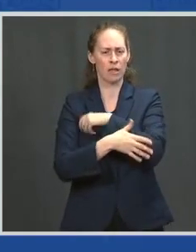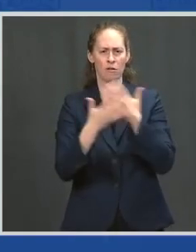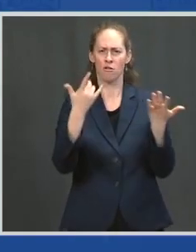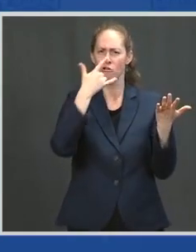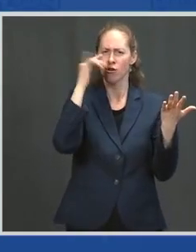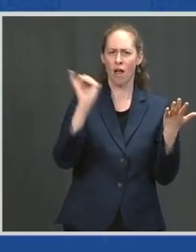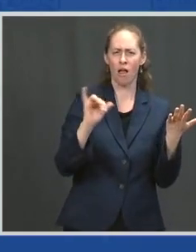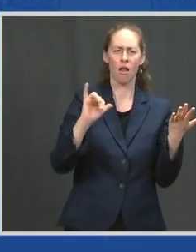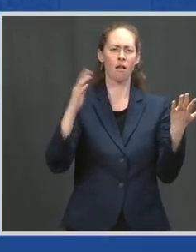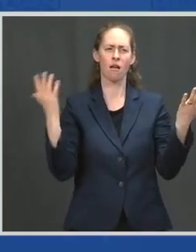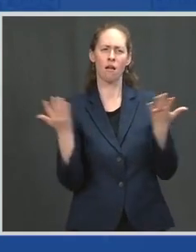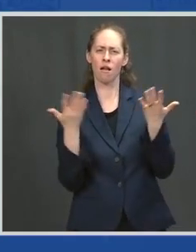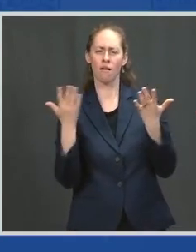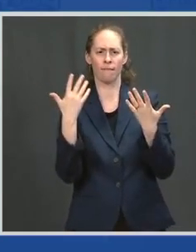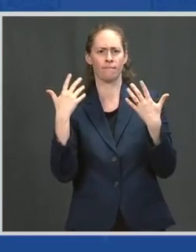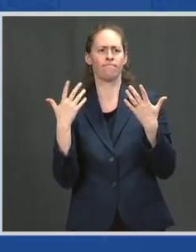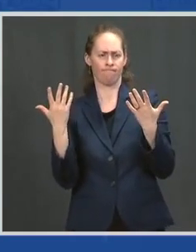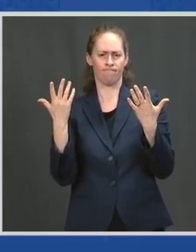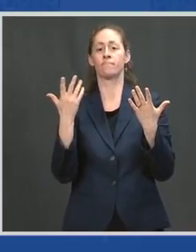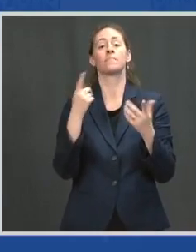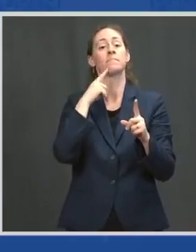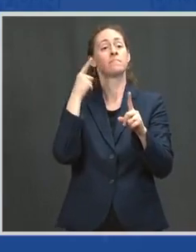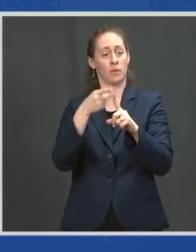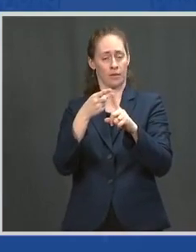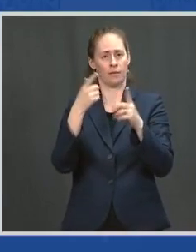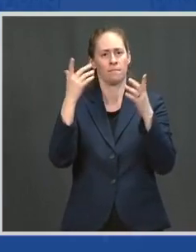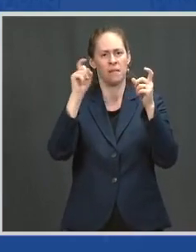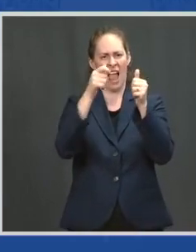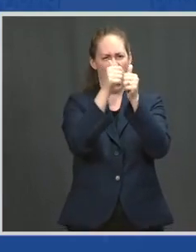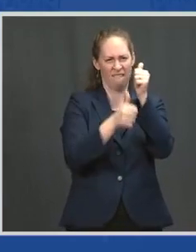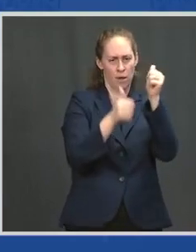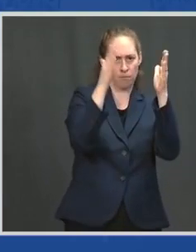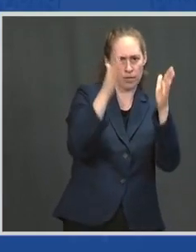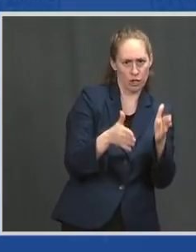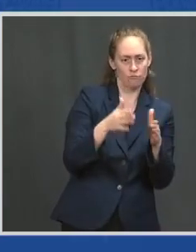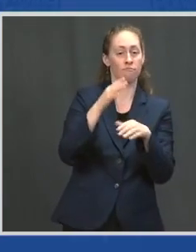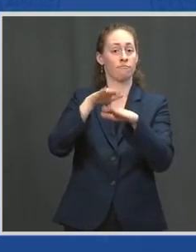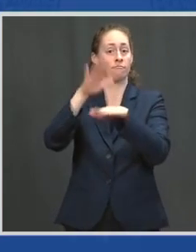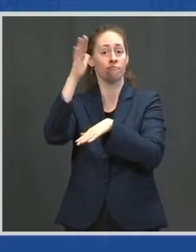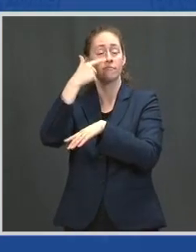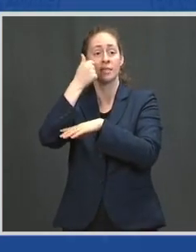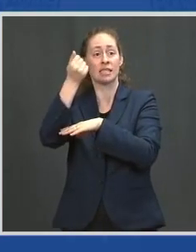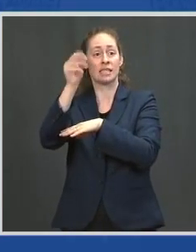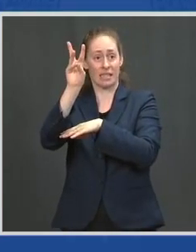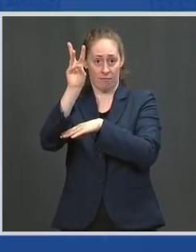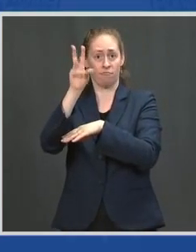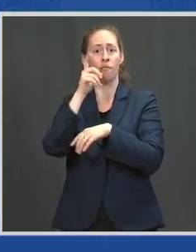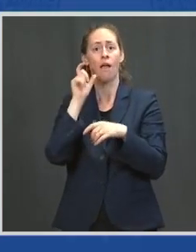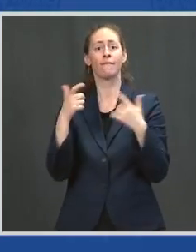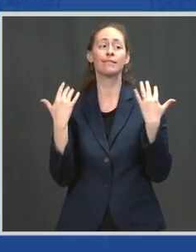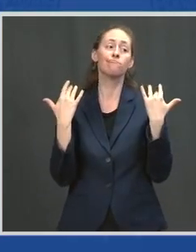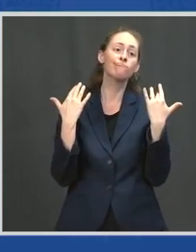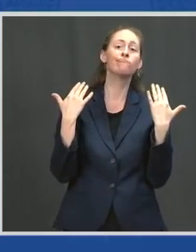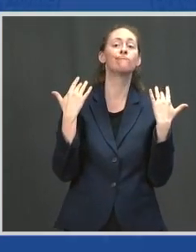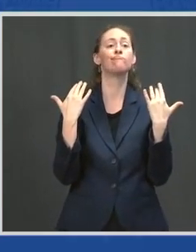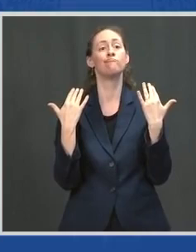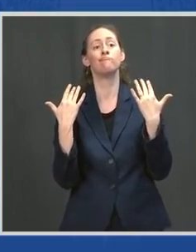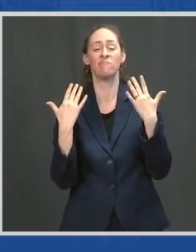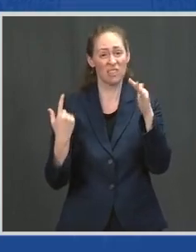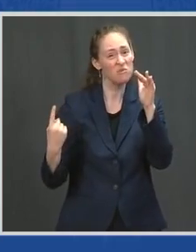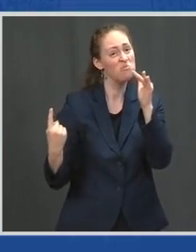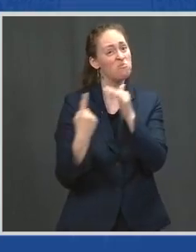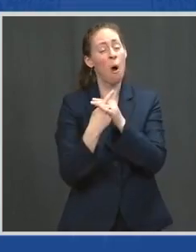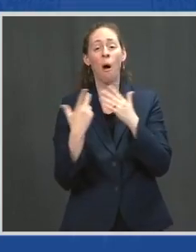every single person, 16 years or older, doesn't have to wait in line, can show up and get a